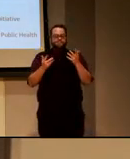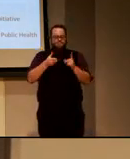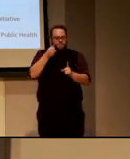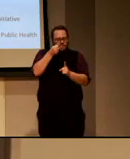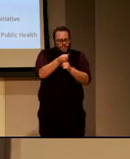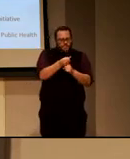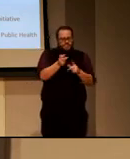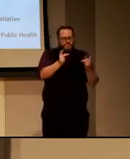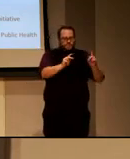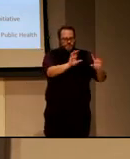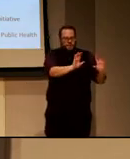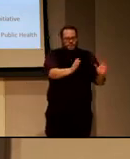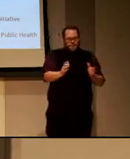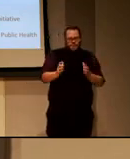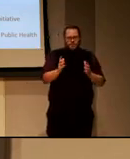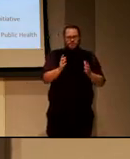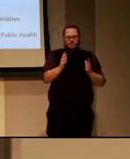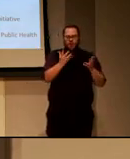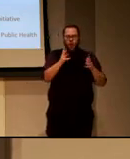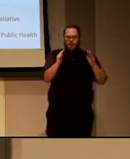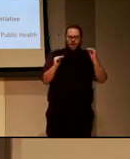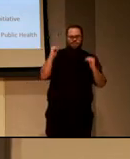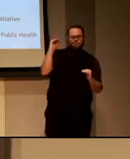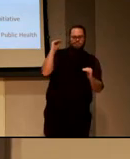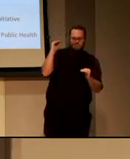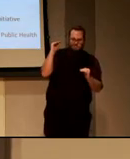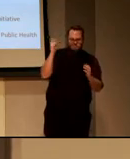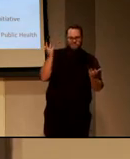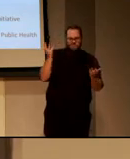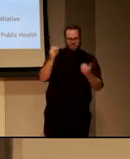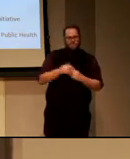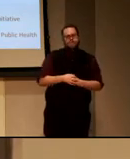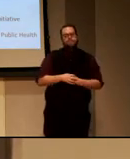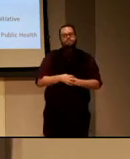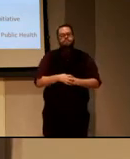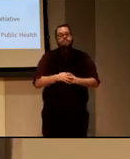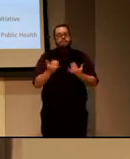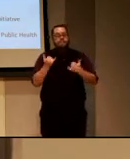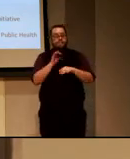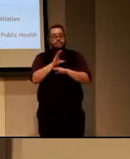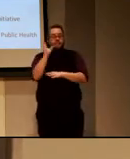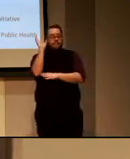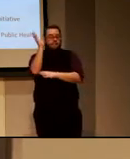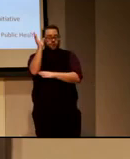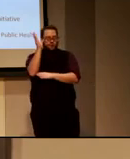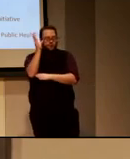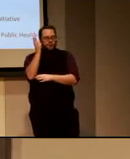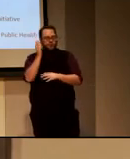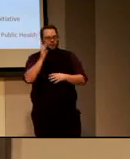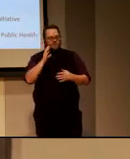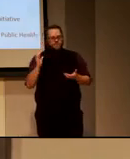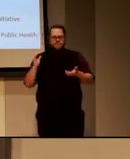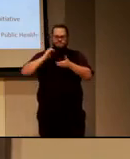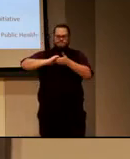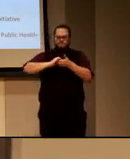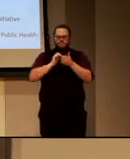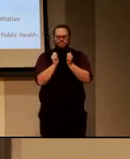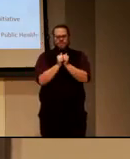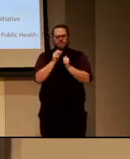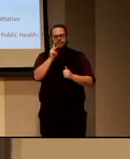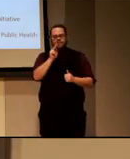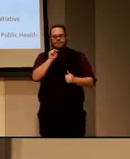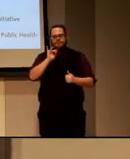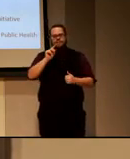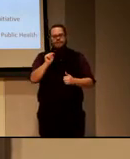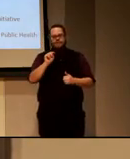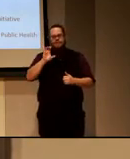the populations that are already the most vulnerable. That's why tonight's lecture is a joint effort with the Knight campus, which